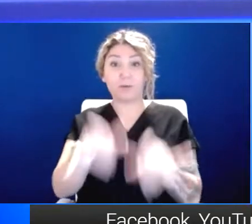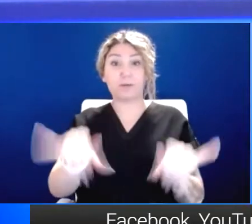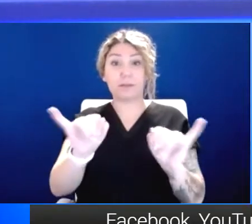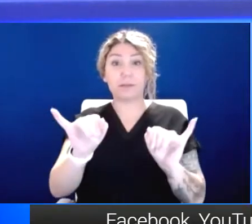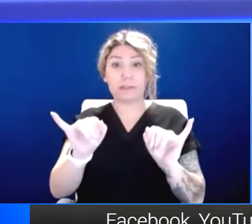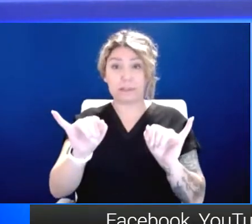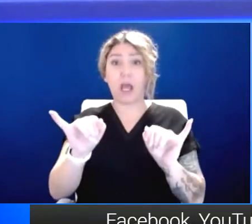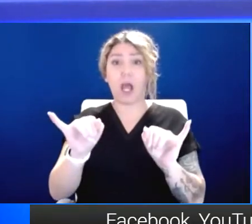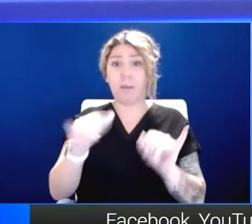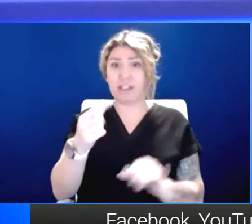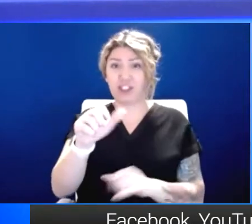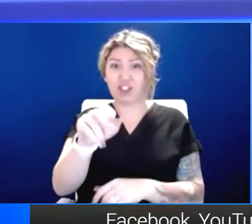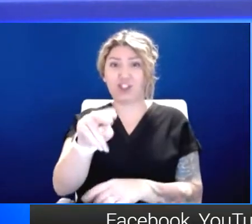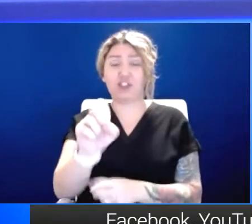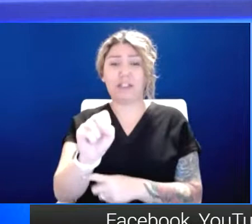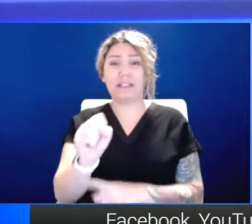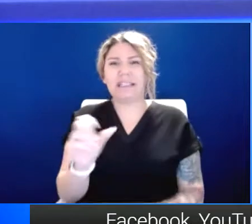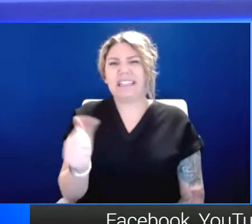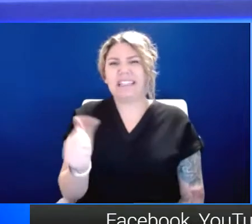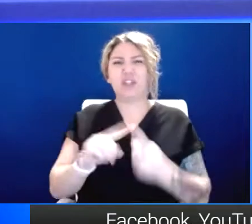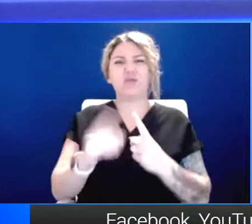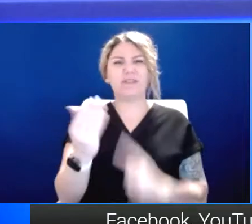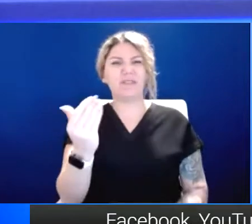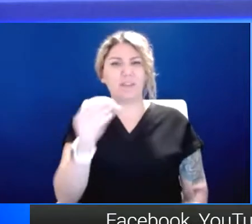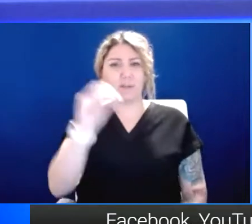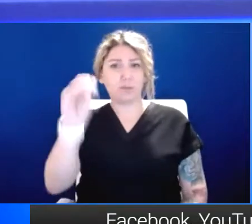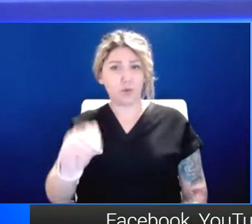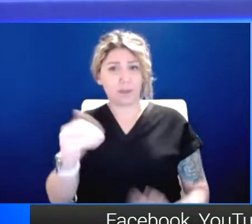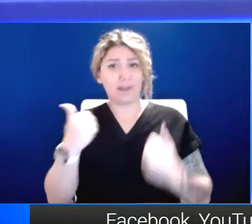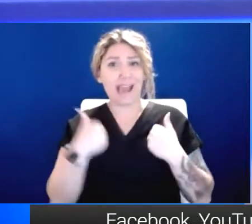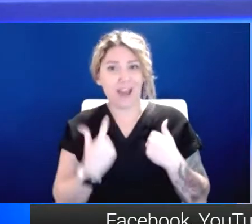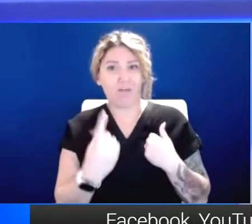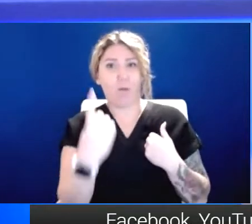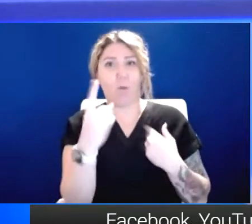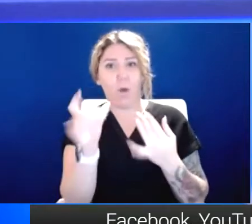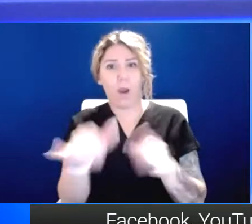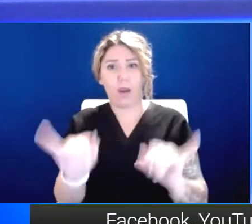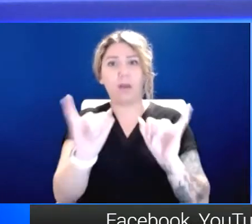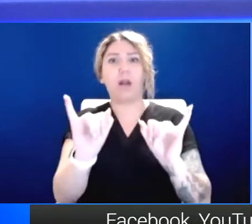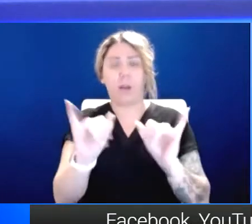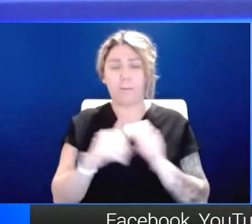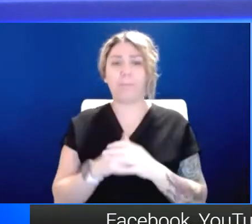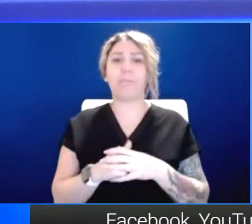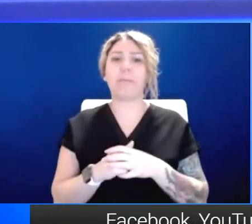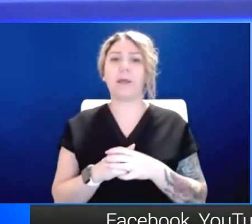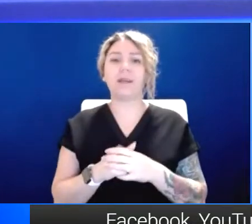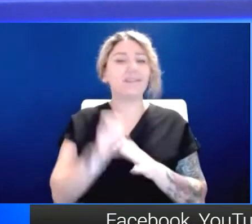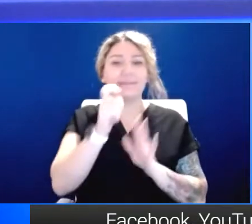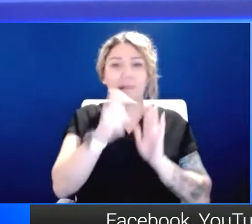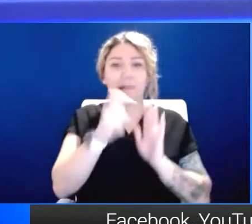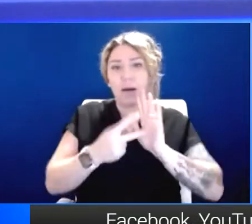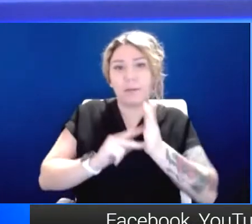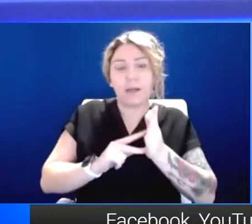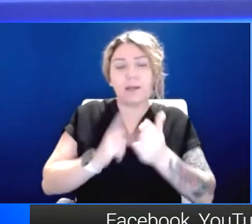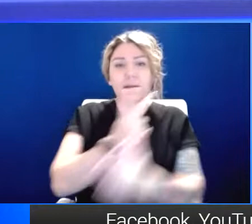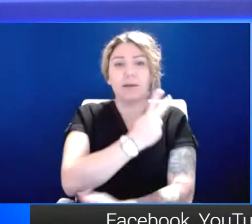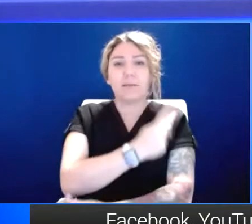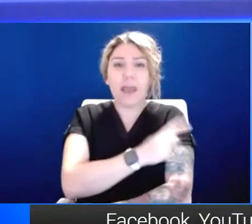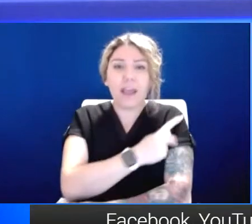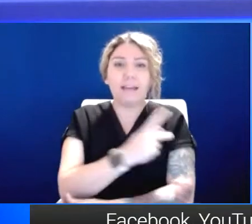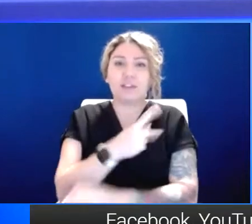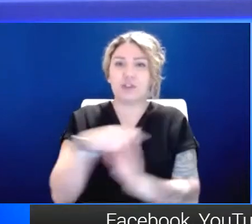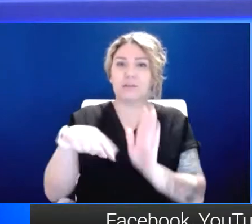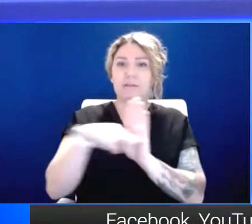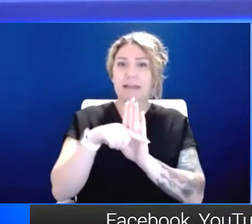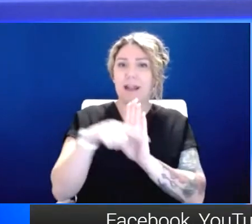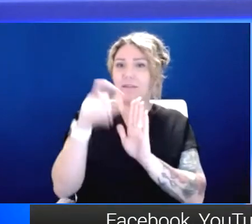10 to 15% of our patients in the clinic have one of these common genes. Does not mean that patients who are negative, it is not genetic